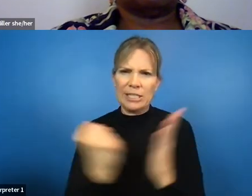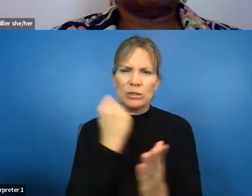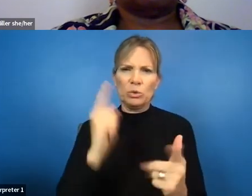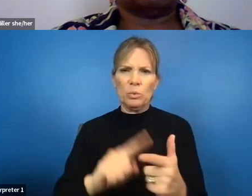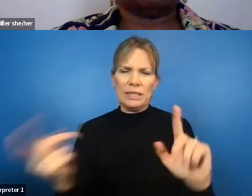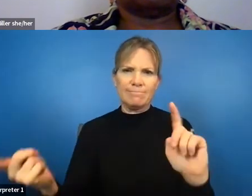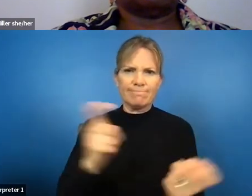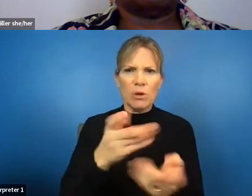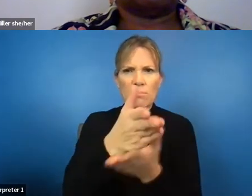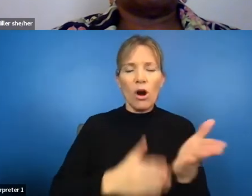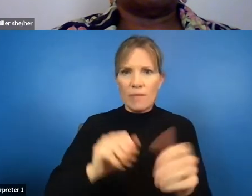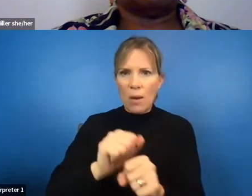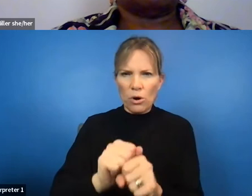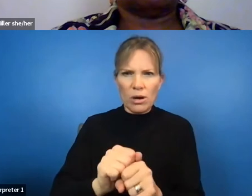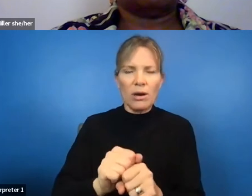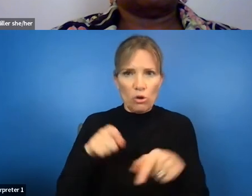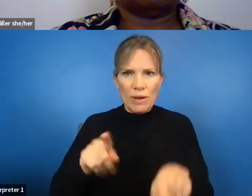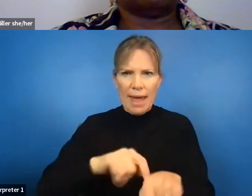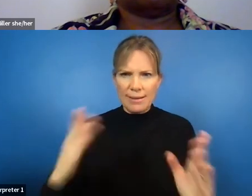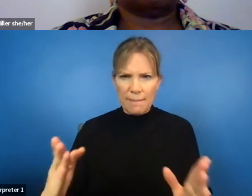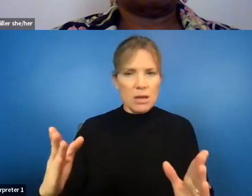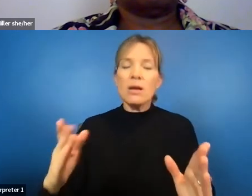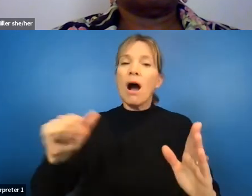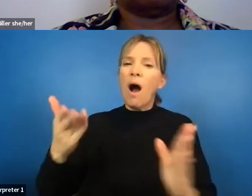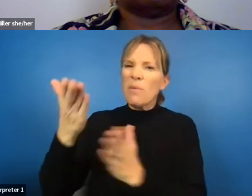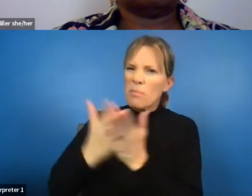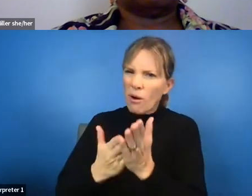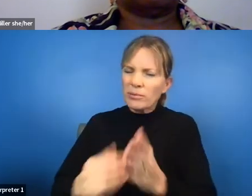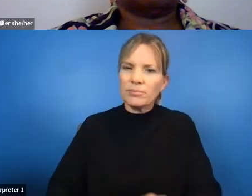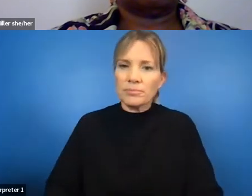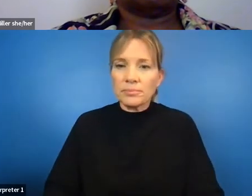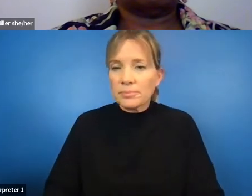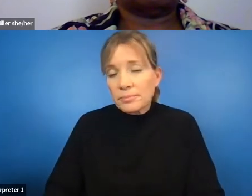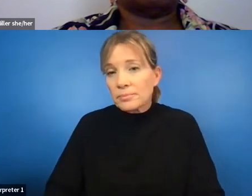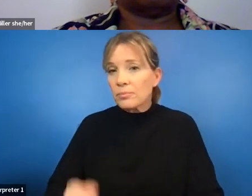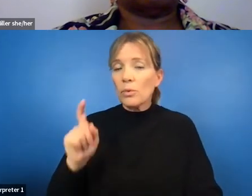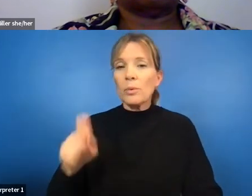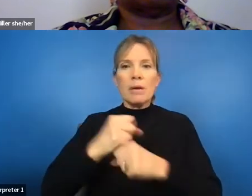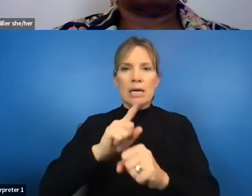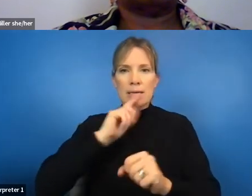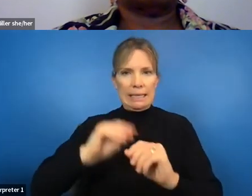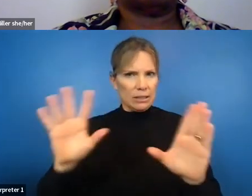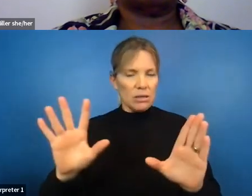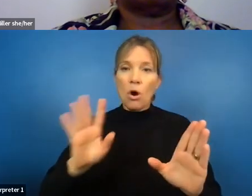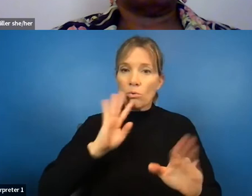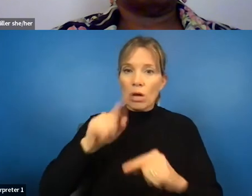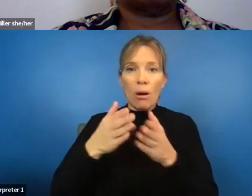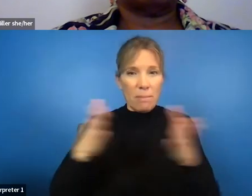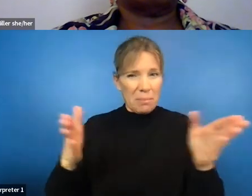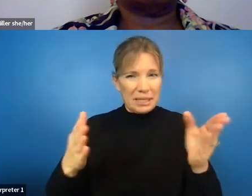transformative pieces of work. And I think the other part about this is to make it clear that we're talking about public